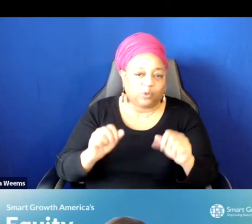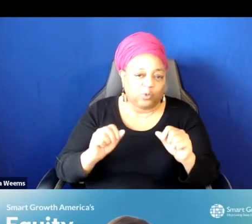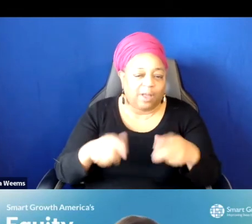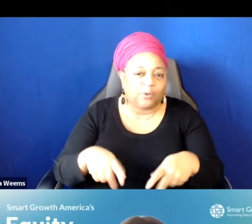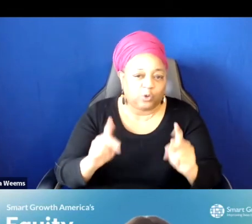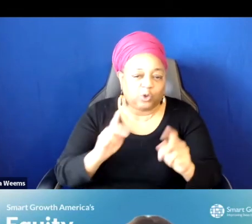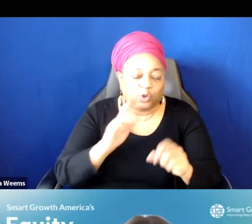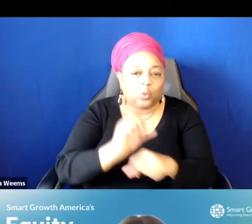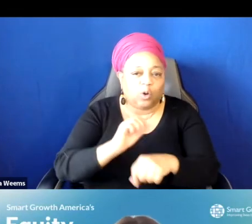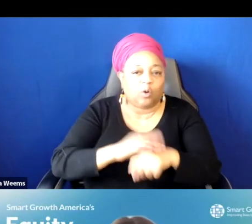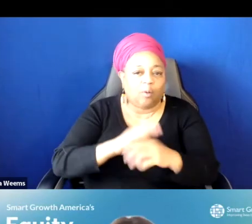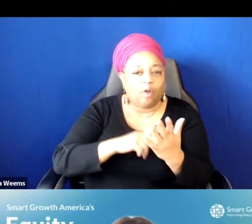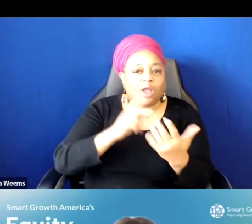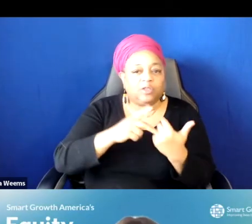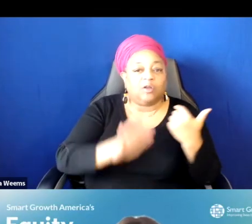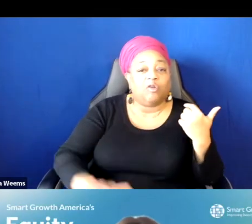in the entire region.